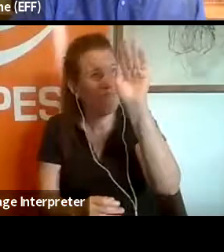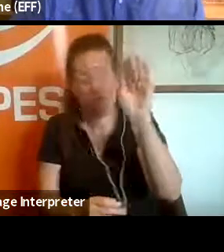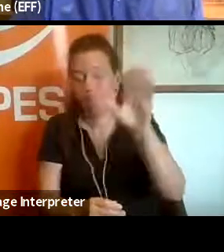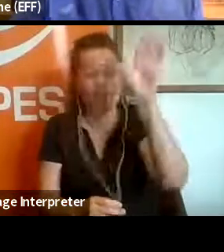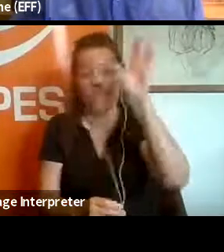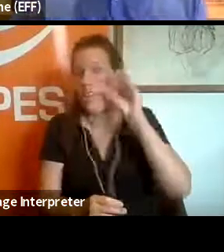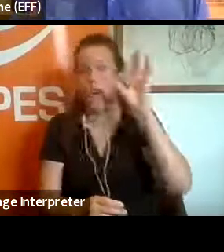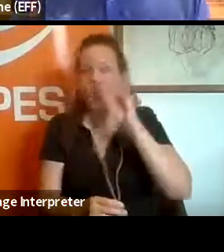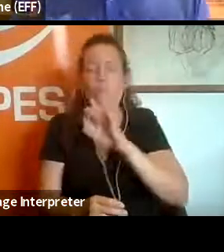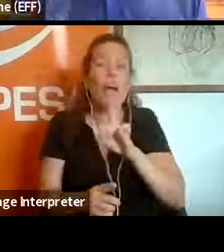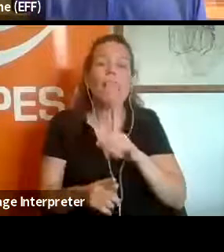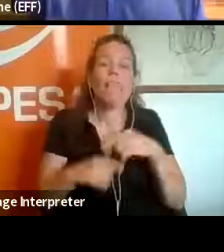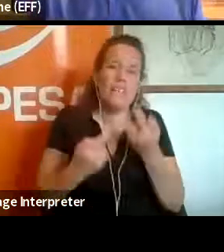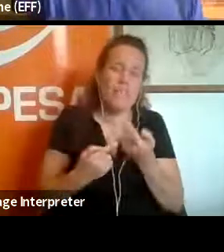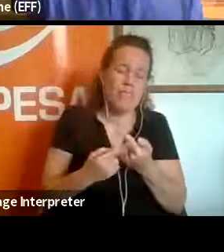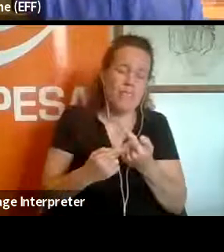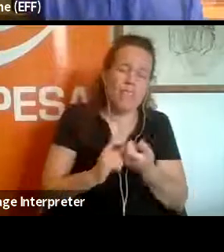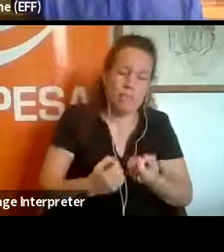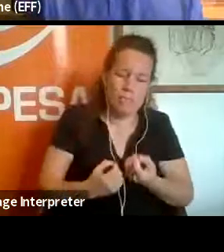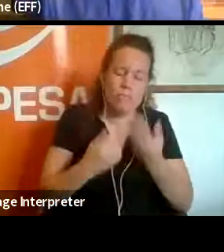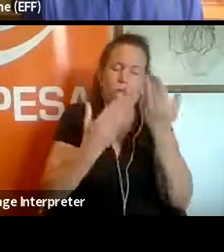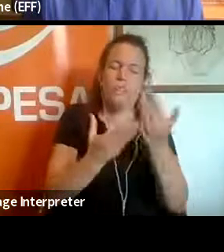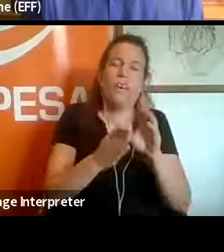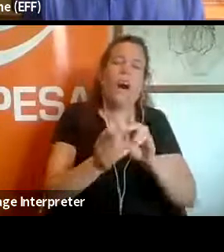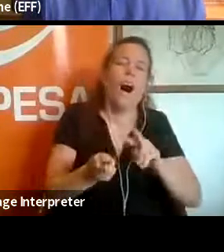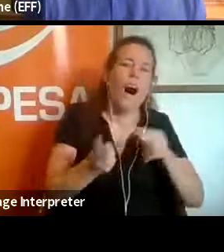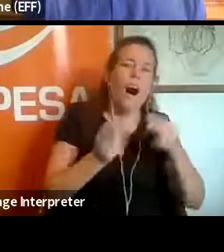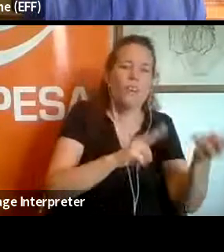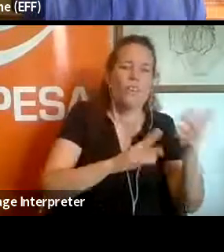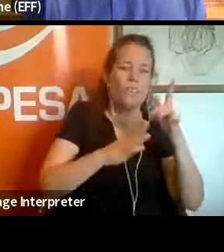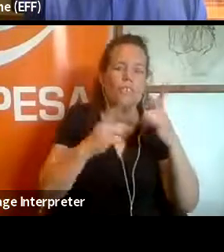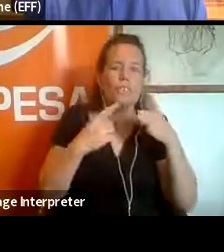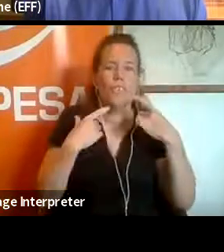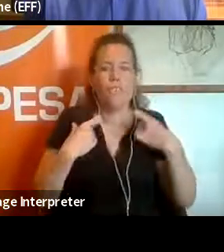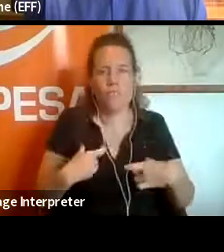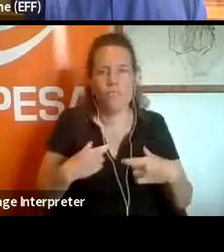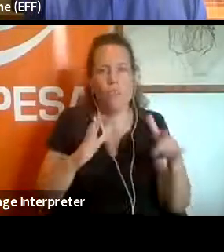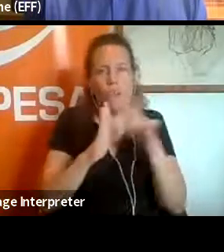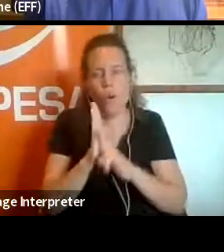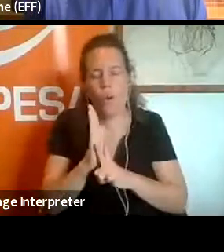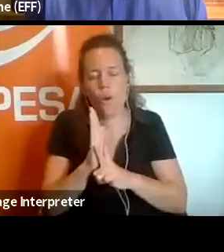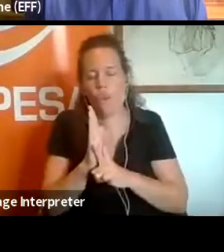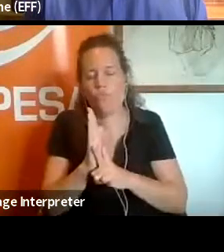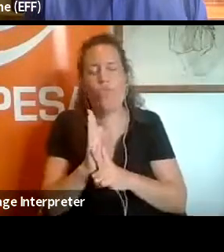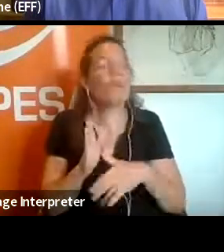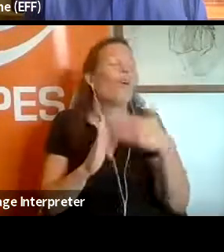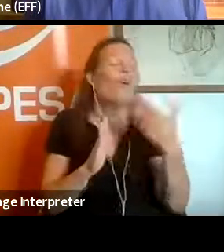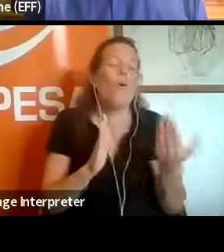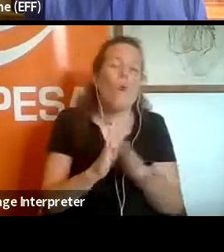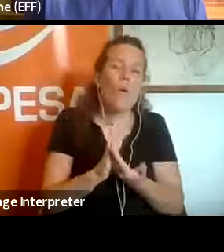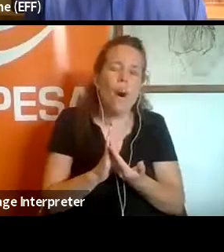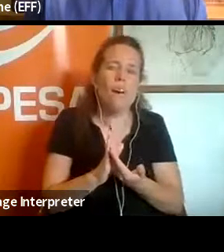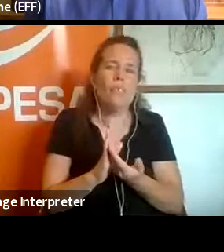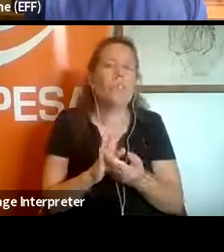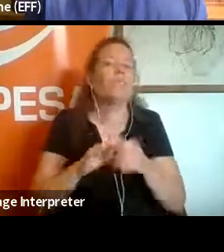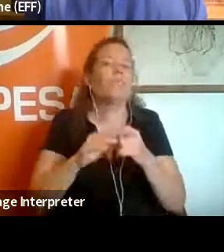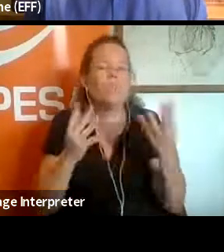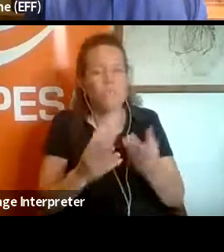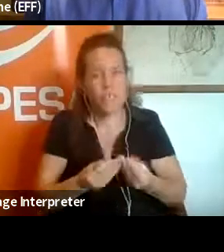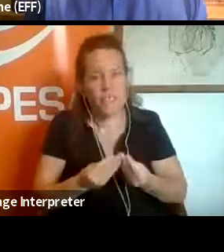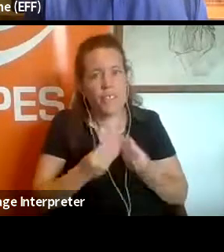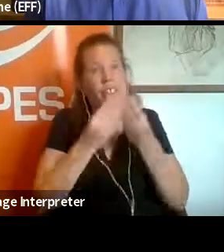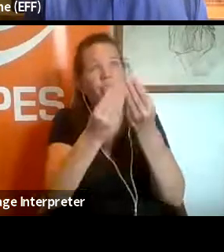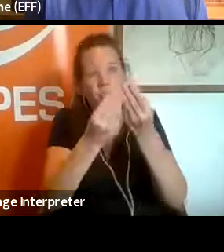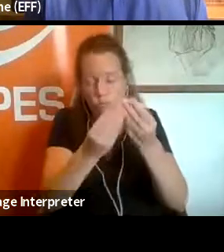with alternative law, we came up with trainings and skills gap, and they always listened to us when we came in that way. So I